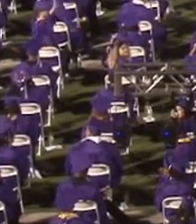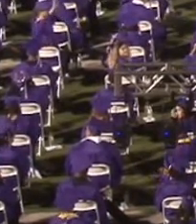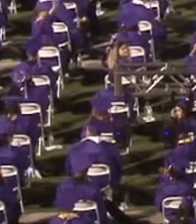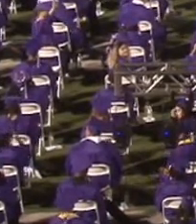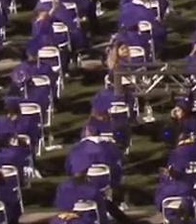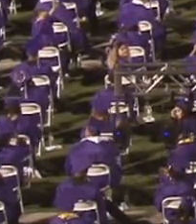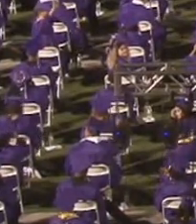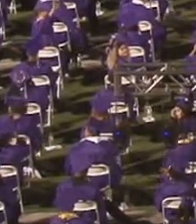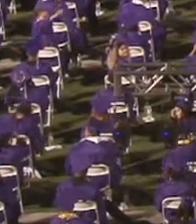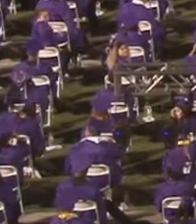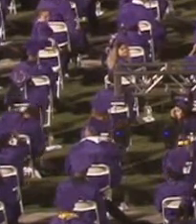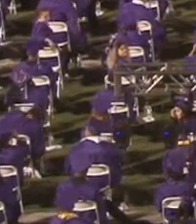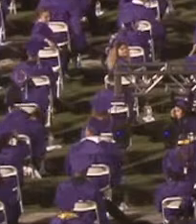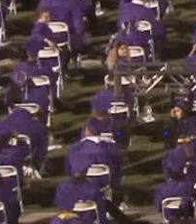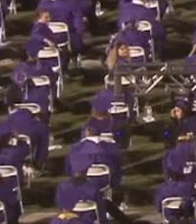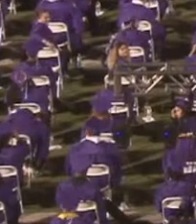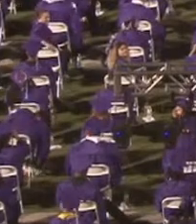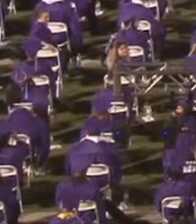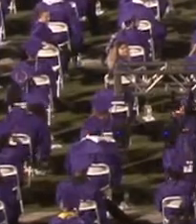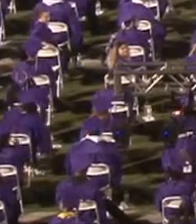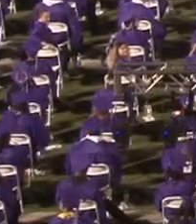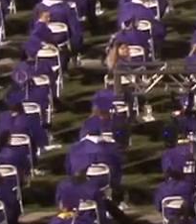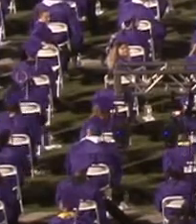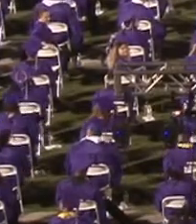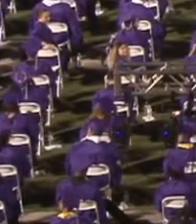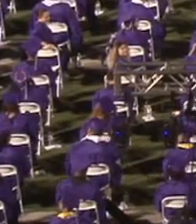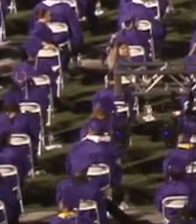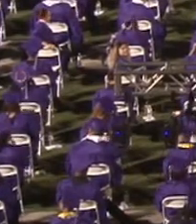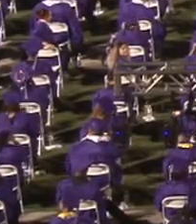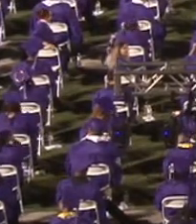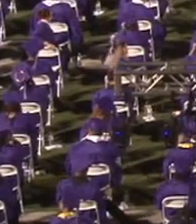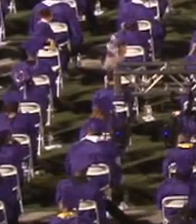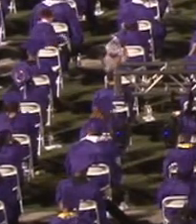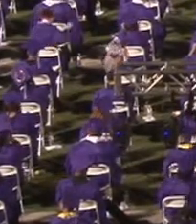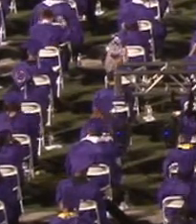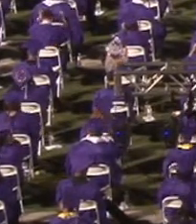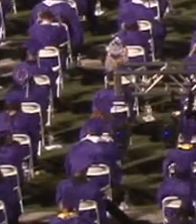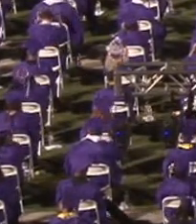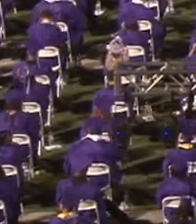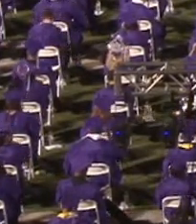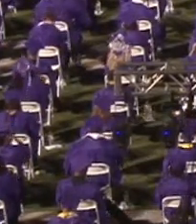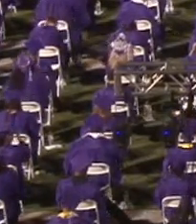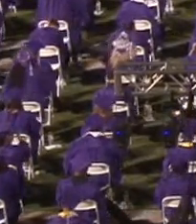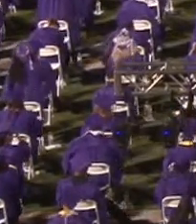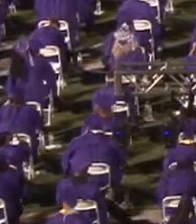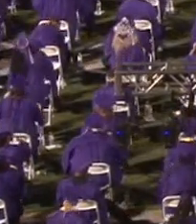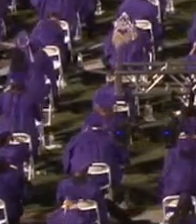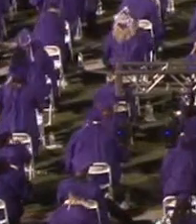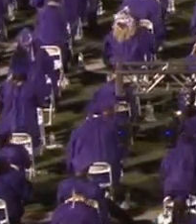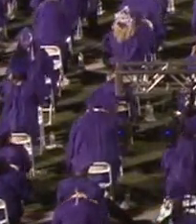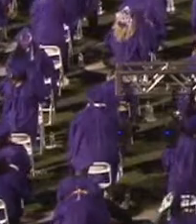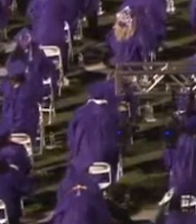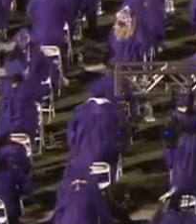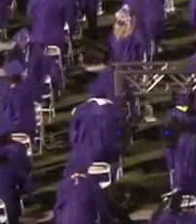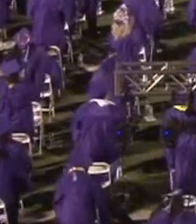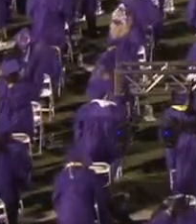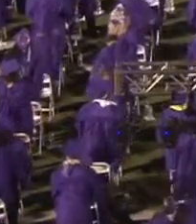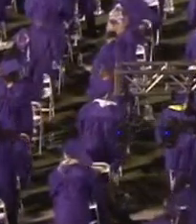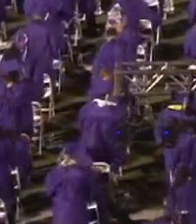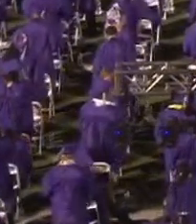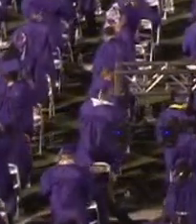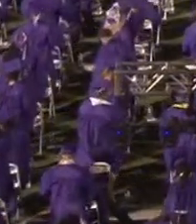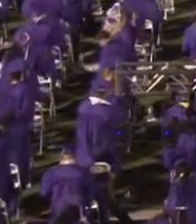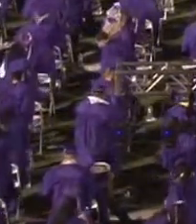Okay, class of 2022, one final time, let's rise and sing the Brackenridge High